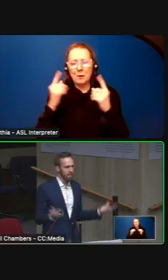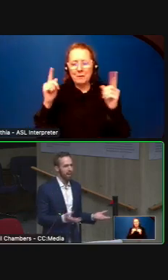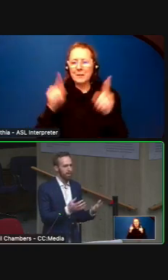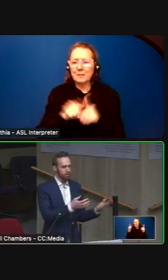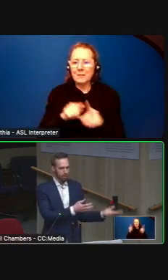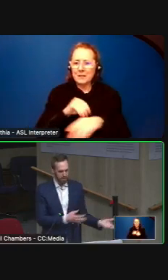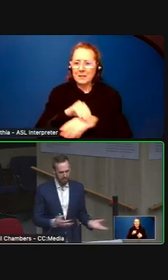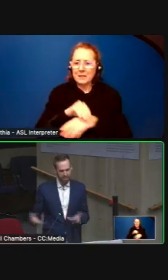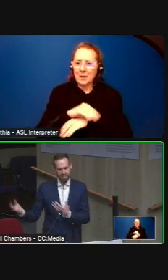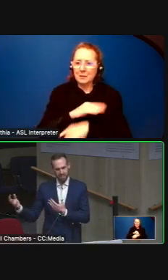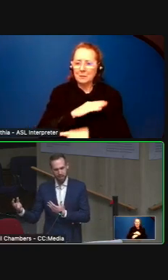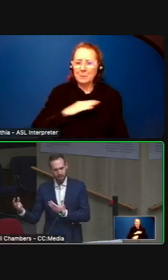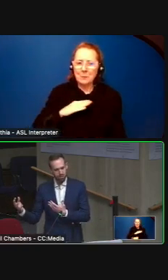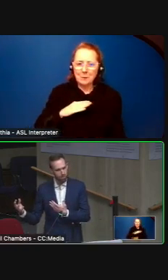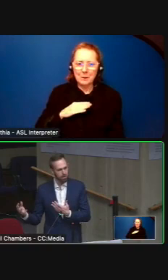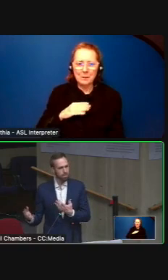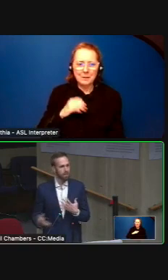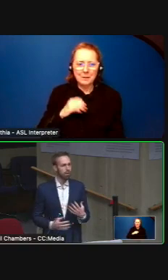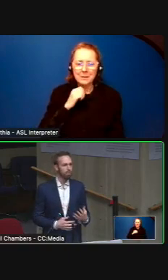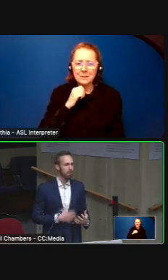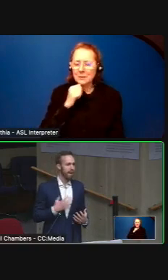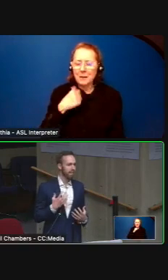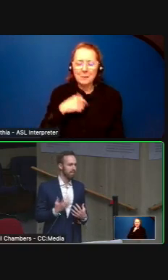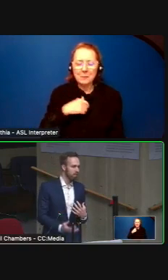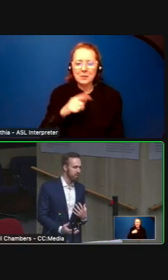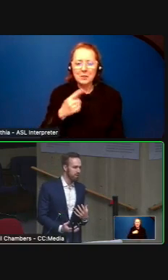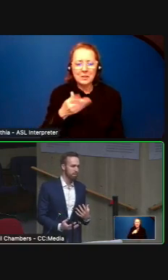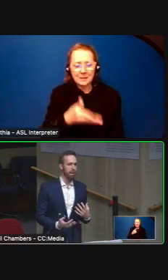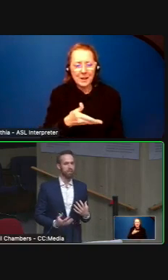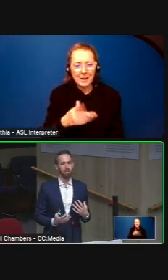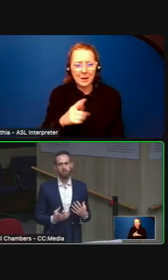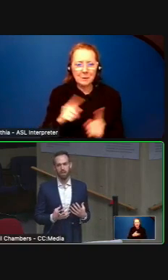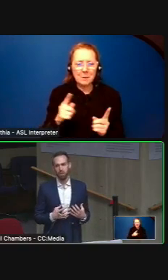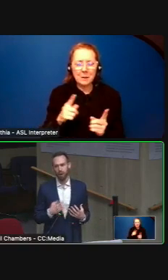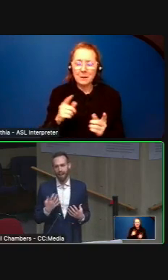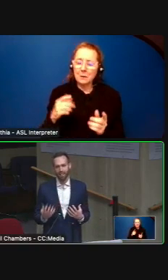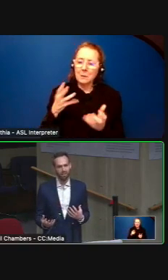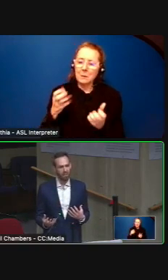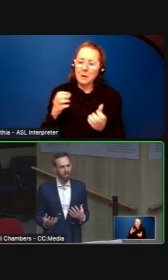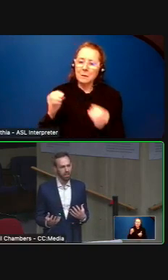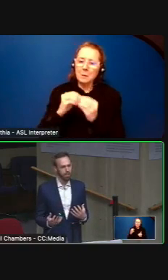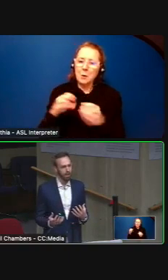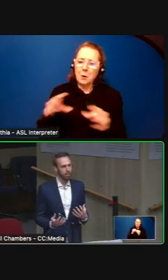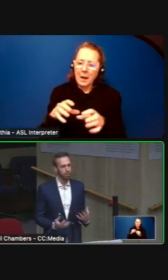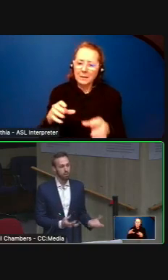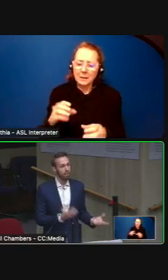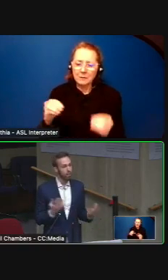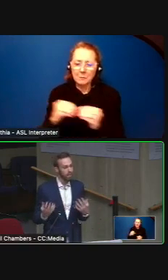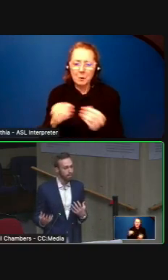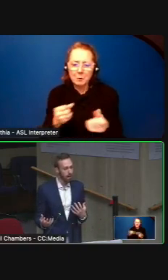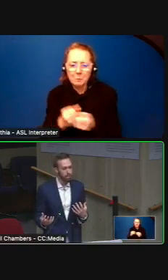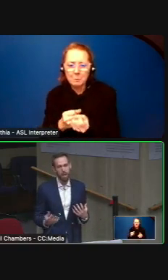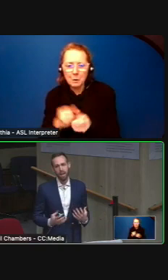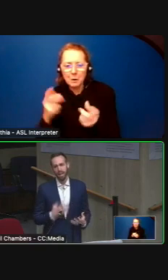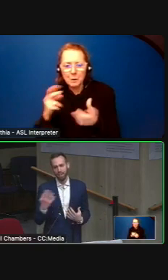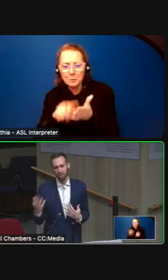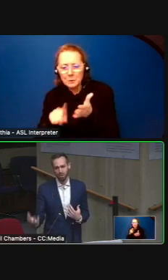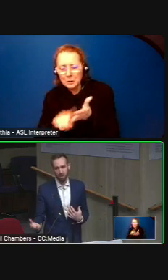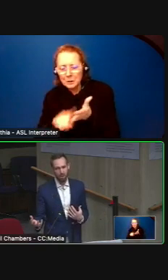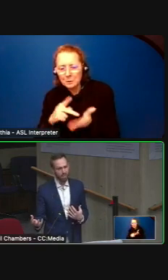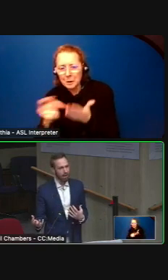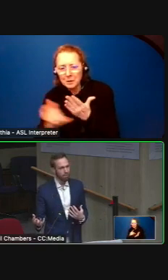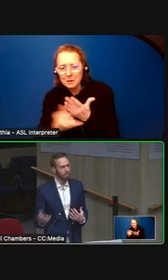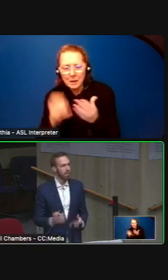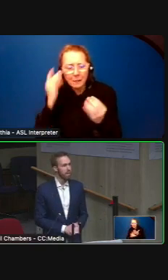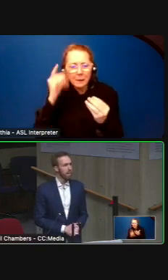kind of there observing things as they pass through, but being more proactive on research projects, being more active in thinking about issues that are going to come up, engaging with you